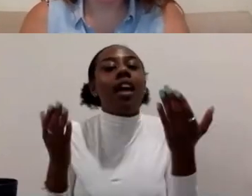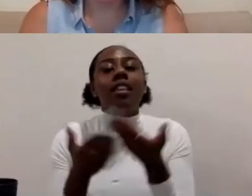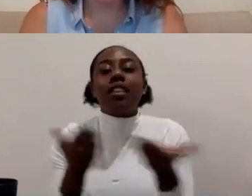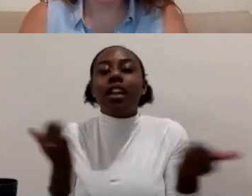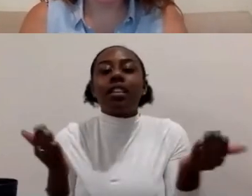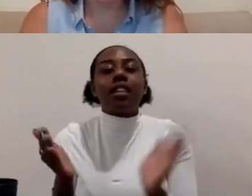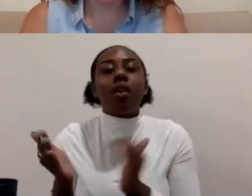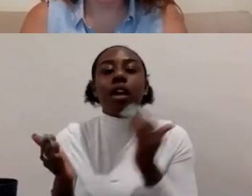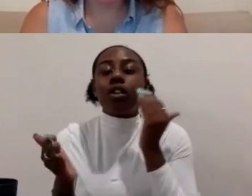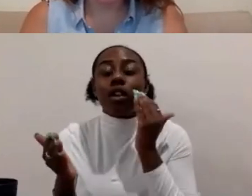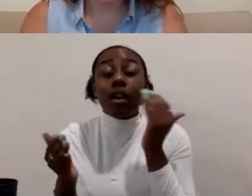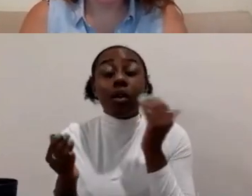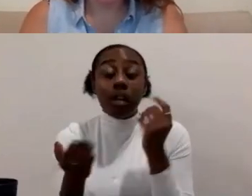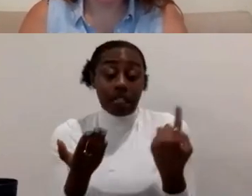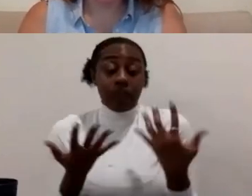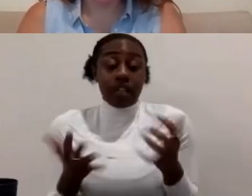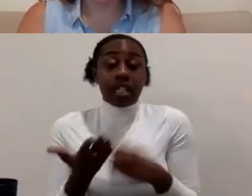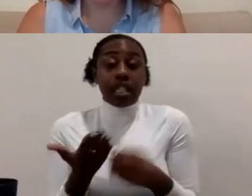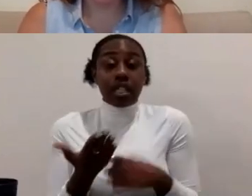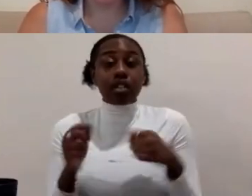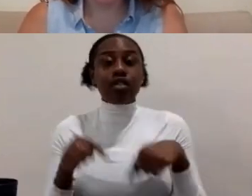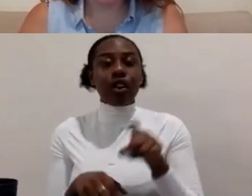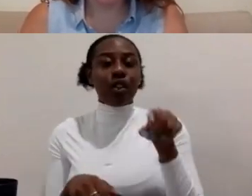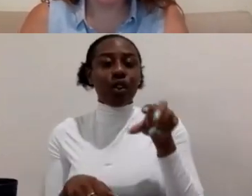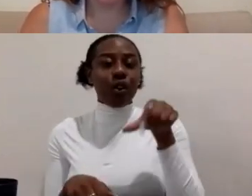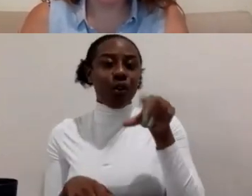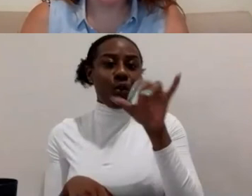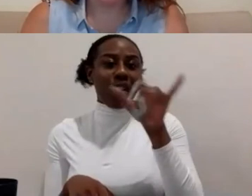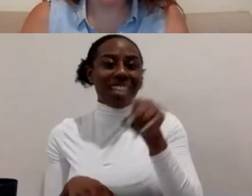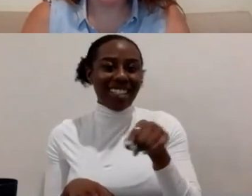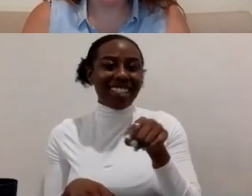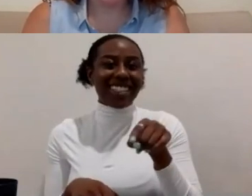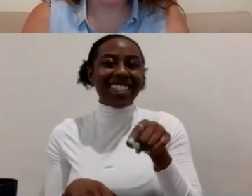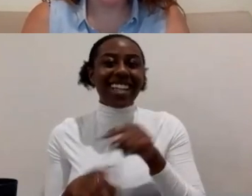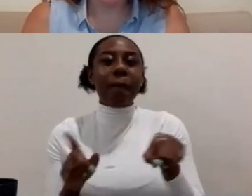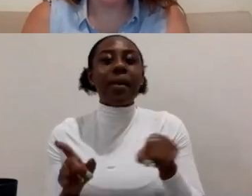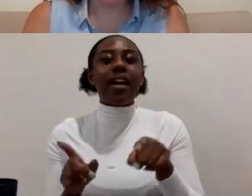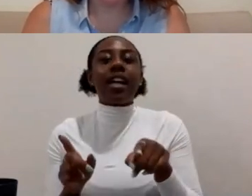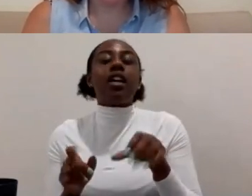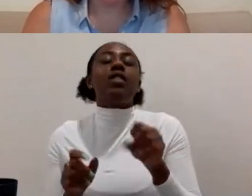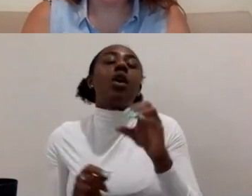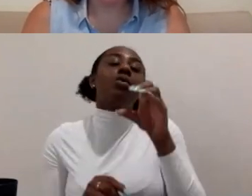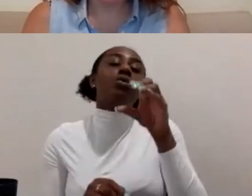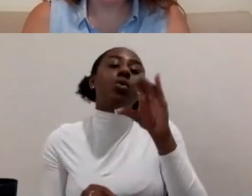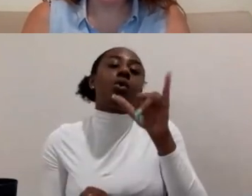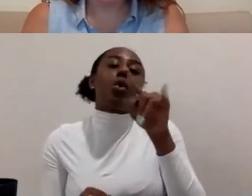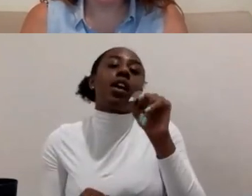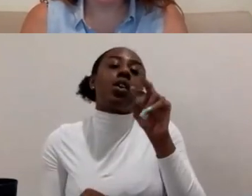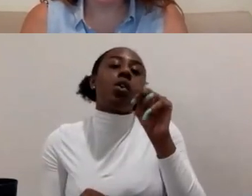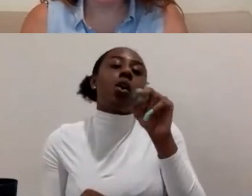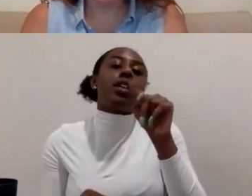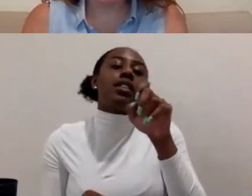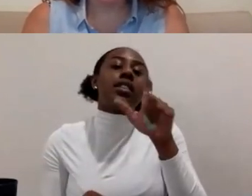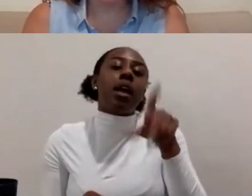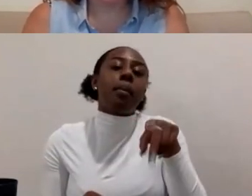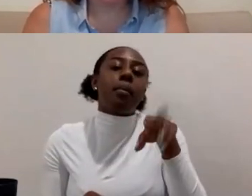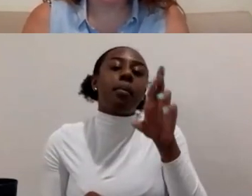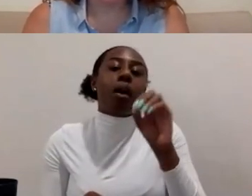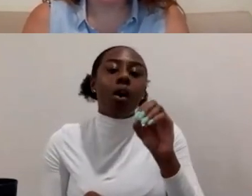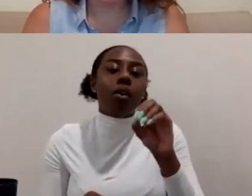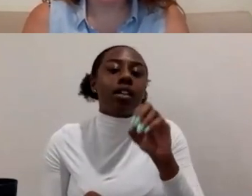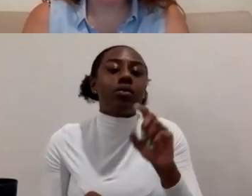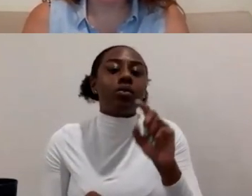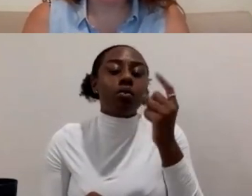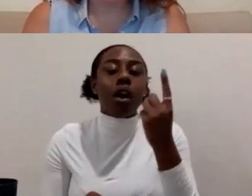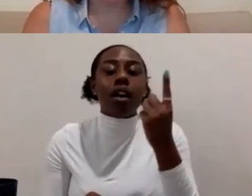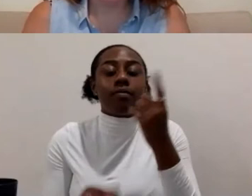quiz, but from there, since COINTELPRO is one of the most well-known surveillance programs. We